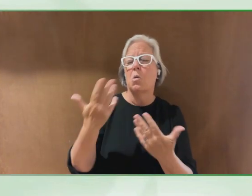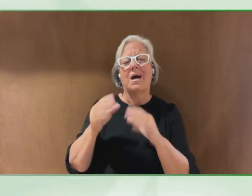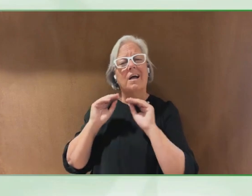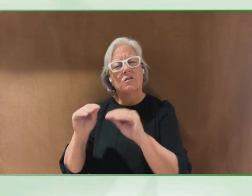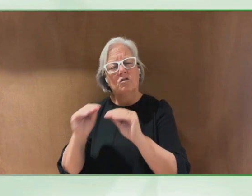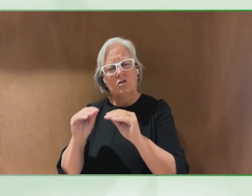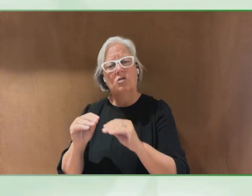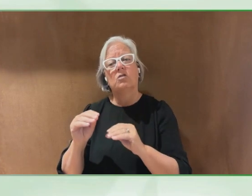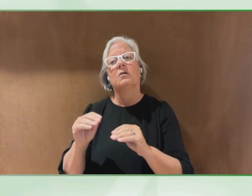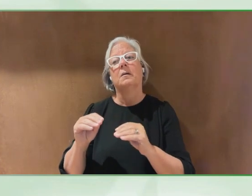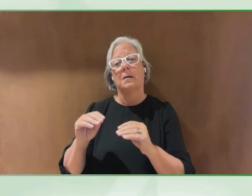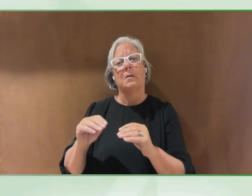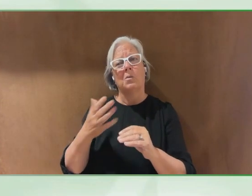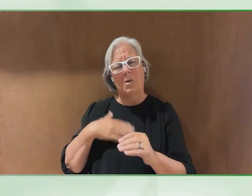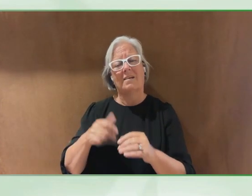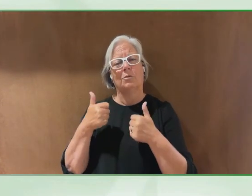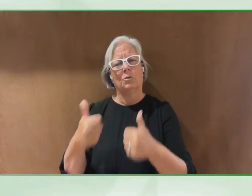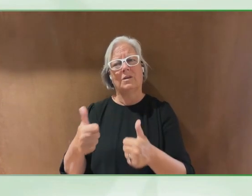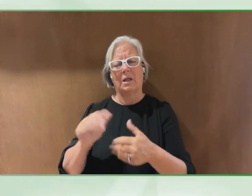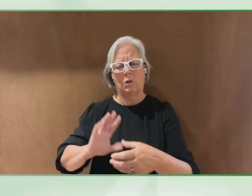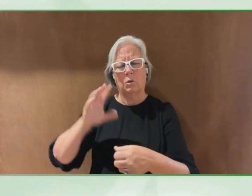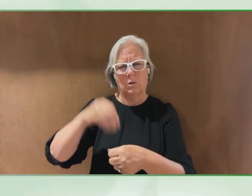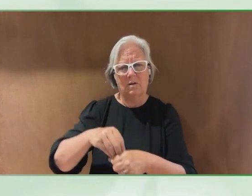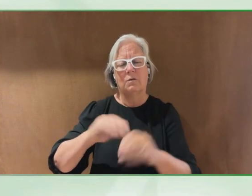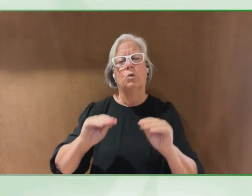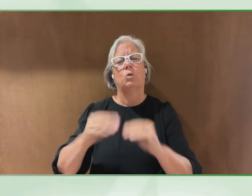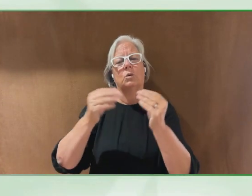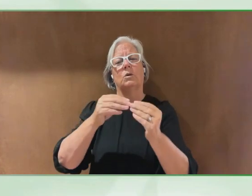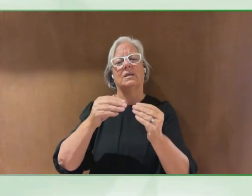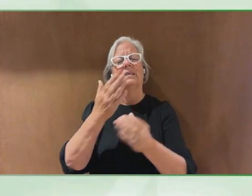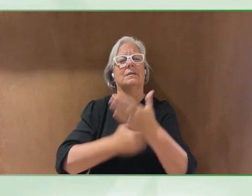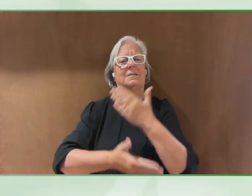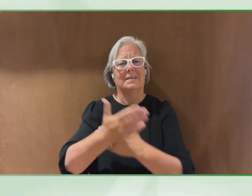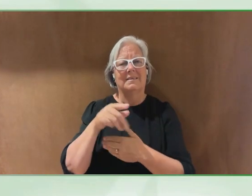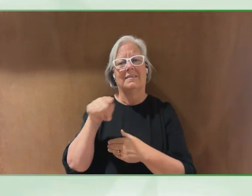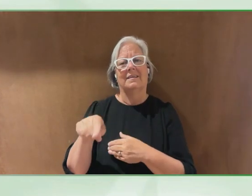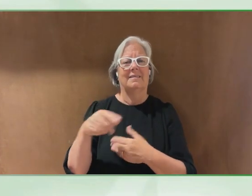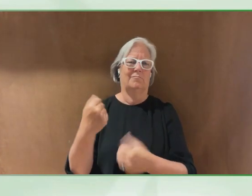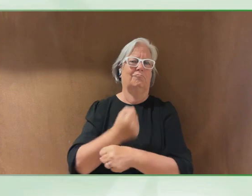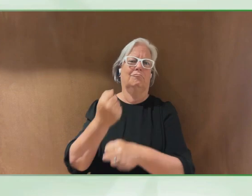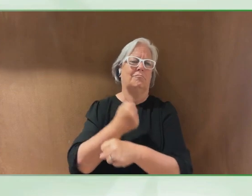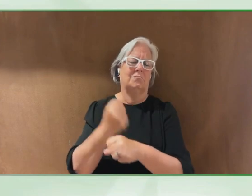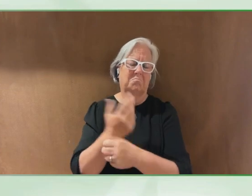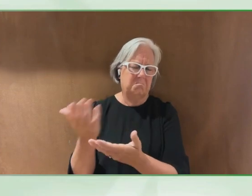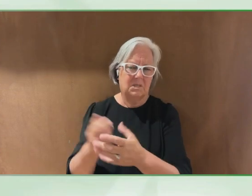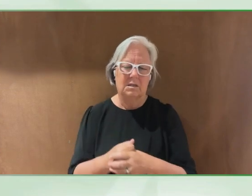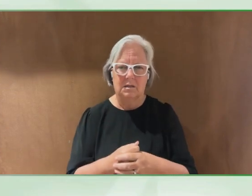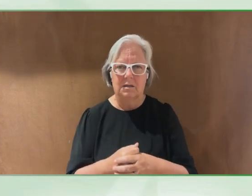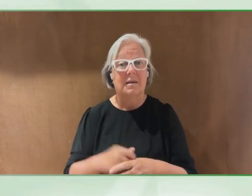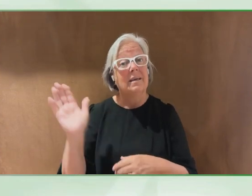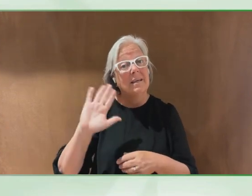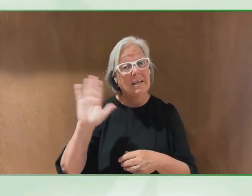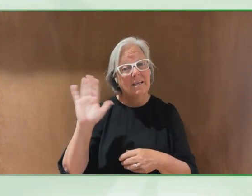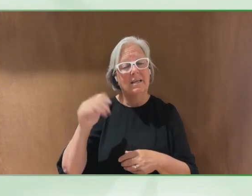opportunities for youth with disabilities in the labour market? Hi, I'm Matthew. I'm wearing a white